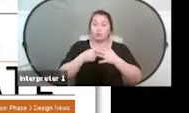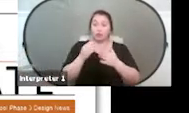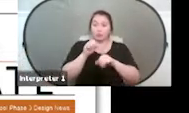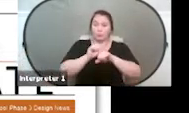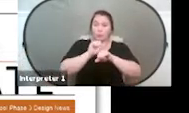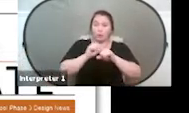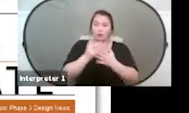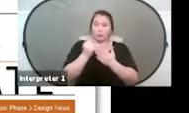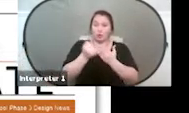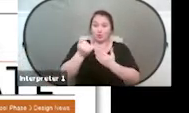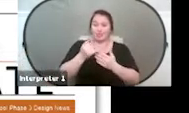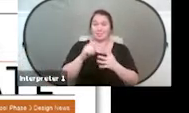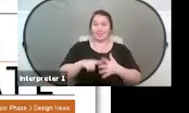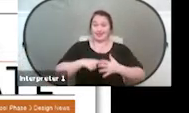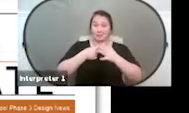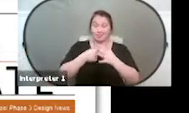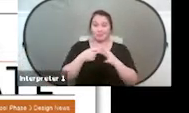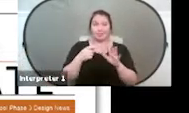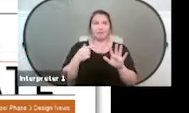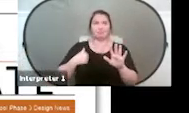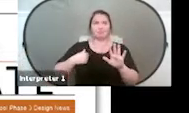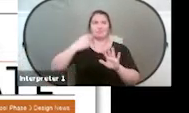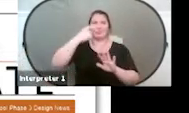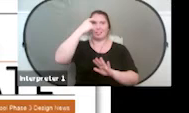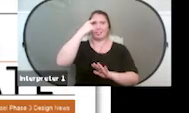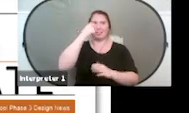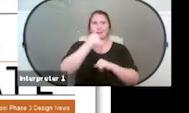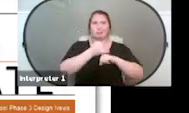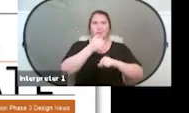plan, I believe the campus only had about